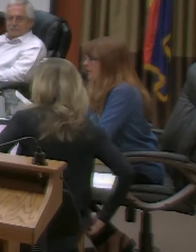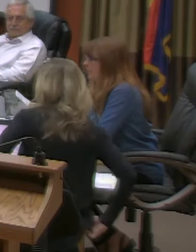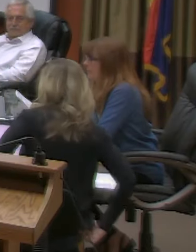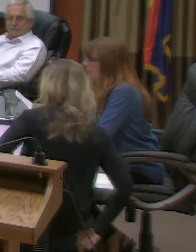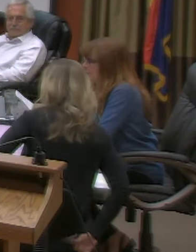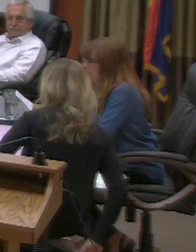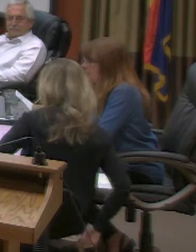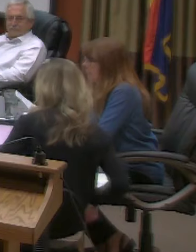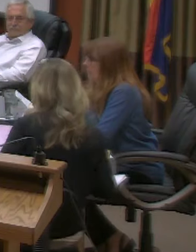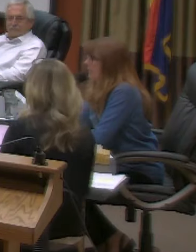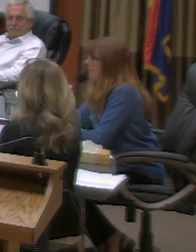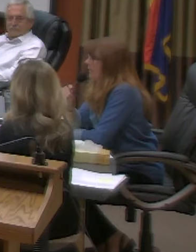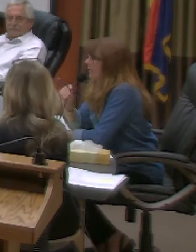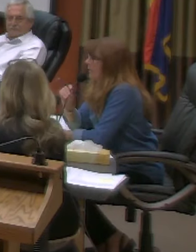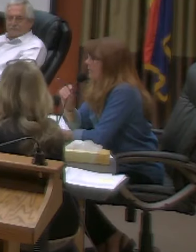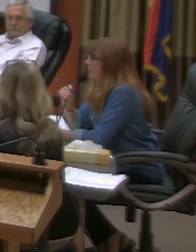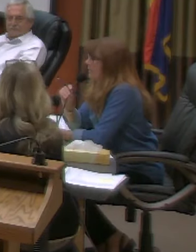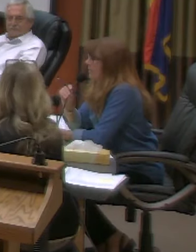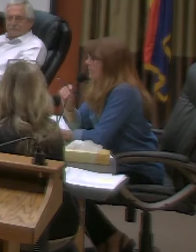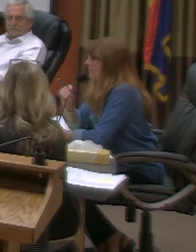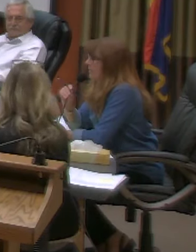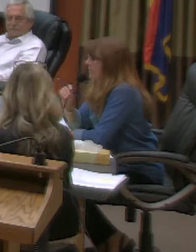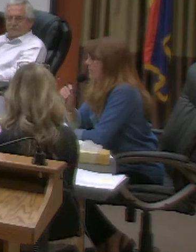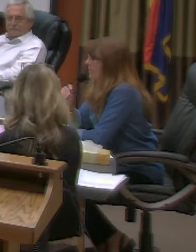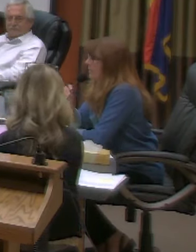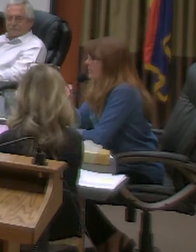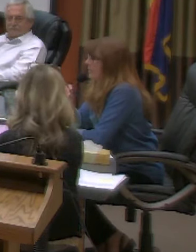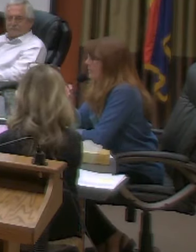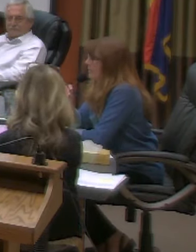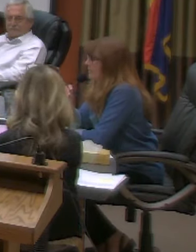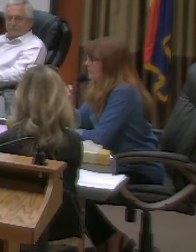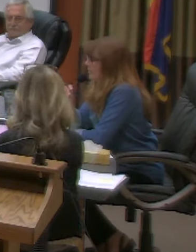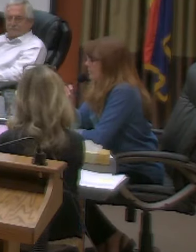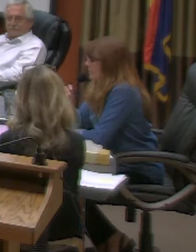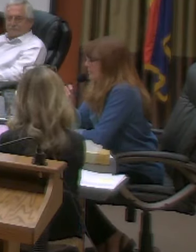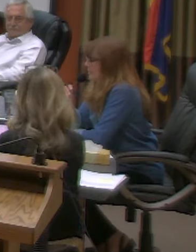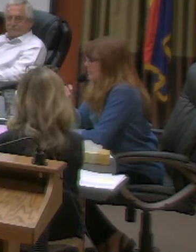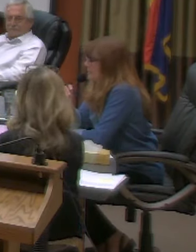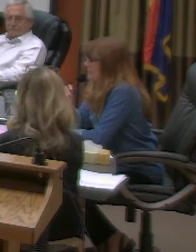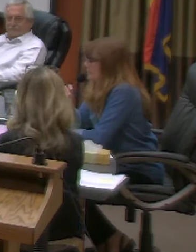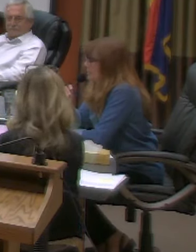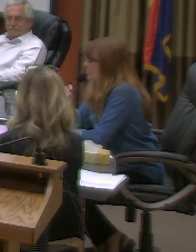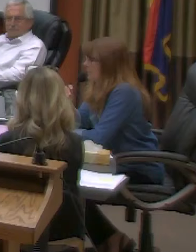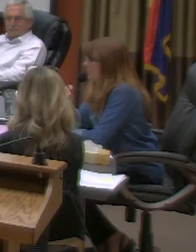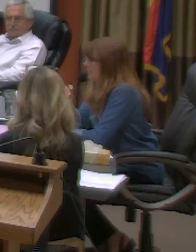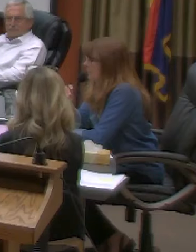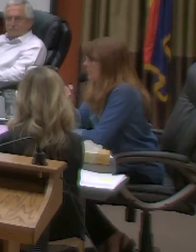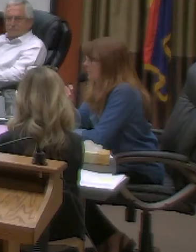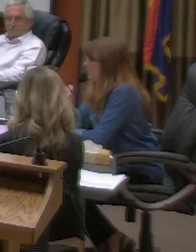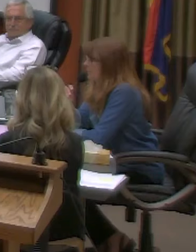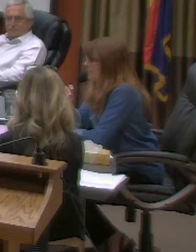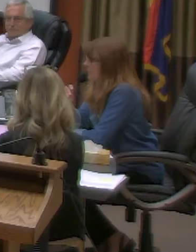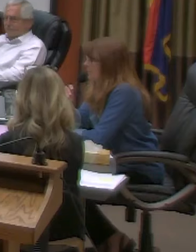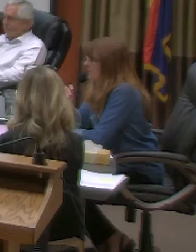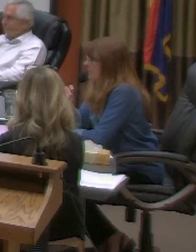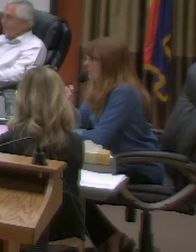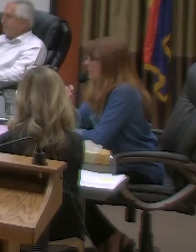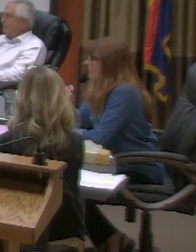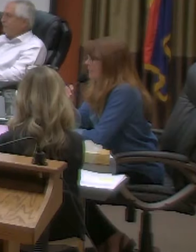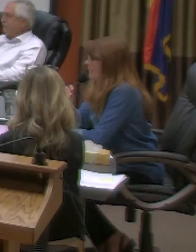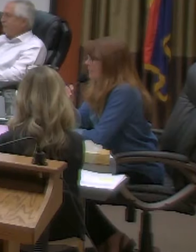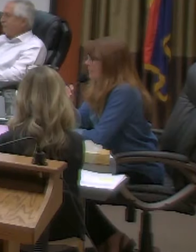we have to be careful that it's a something, essential to public health,